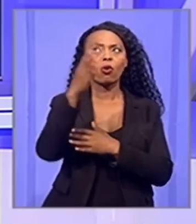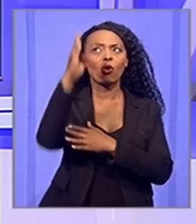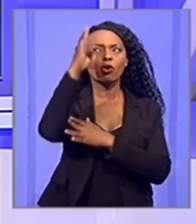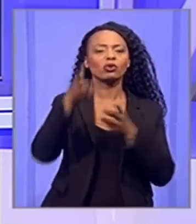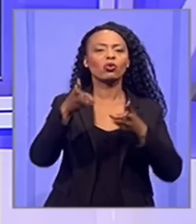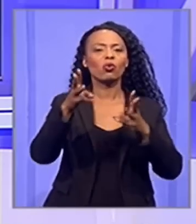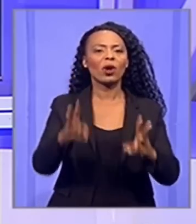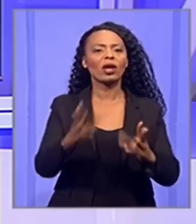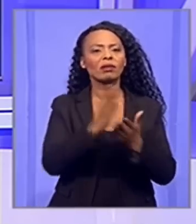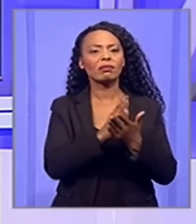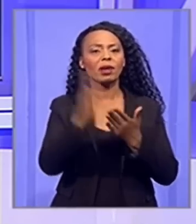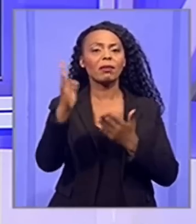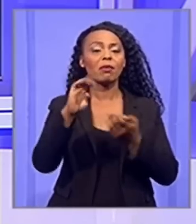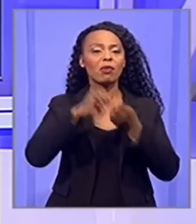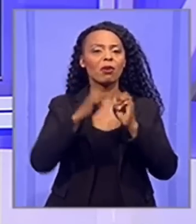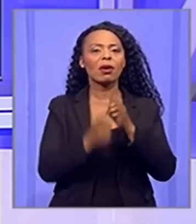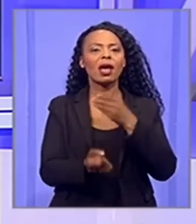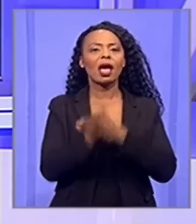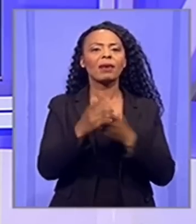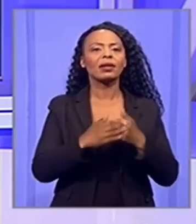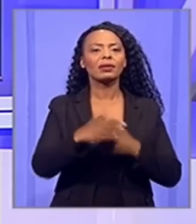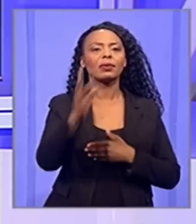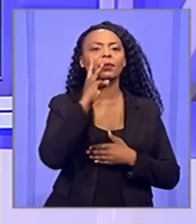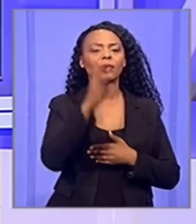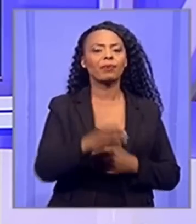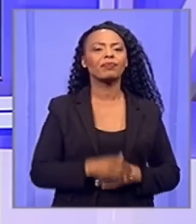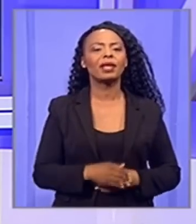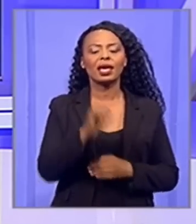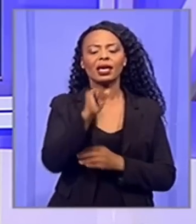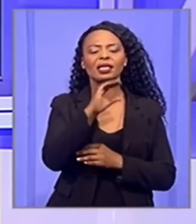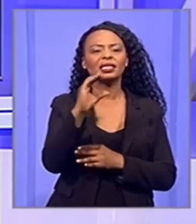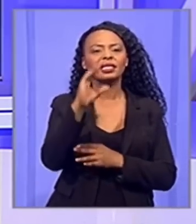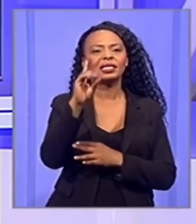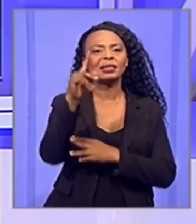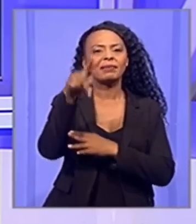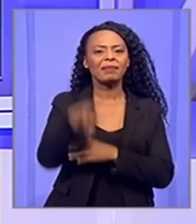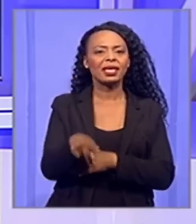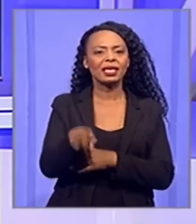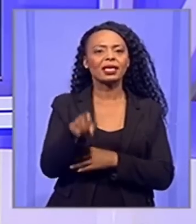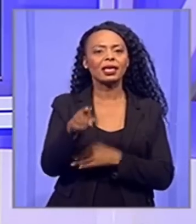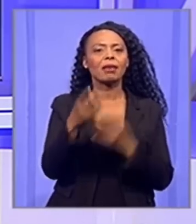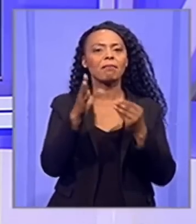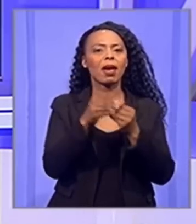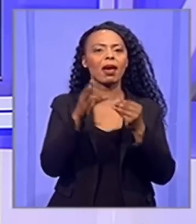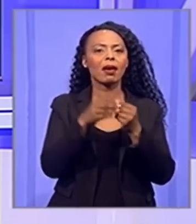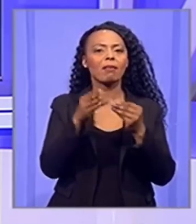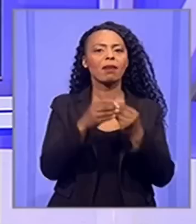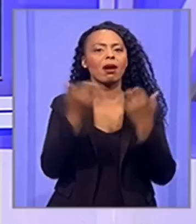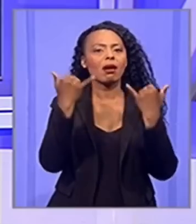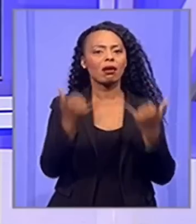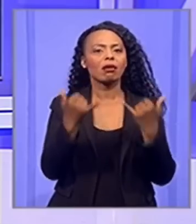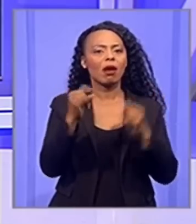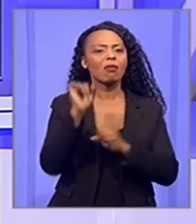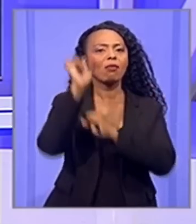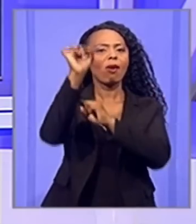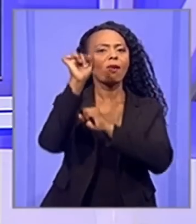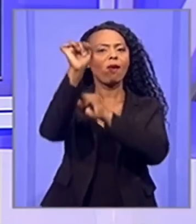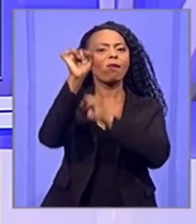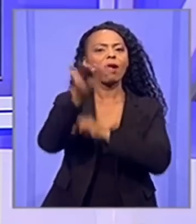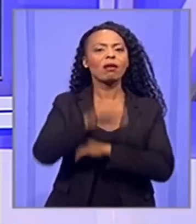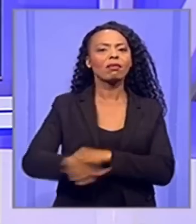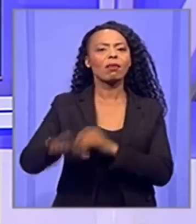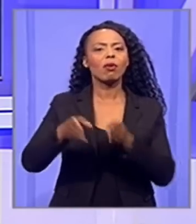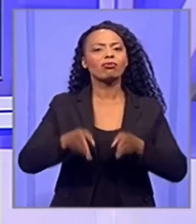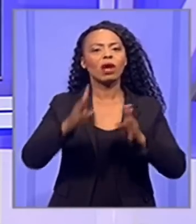go bakelana ga mathata. Ditokololo tsa ACDP di tlhotse di boloditse mogwanto kwa mebileng